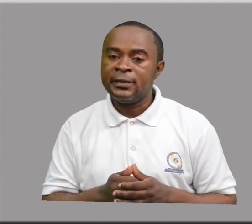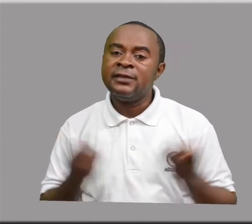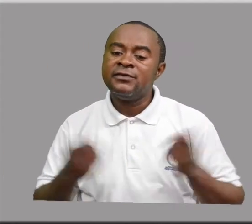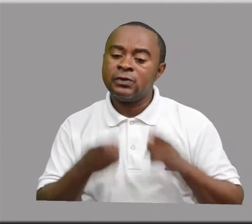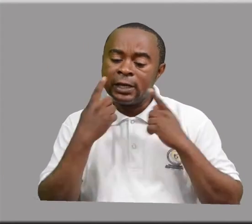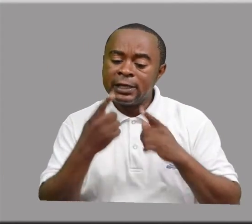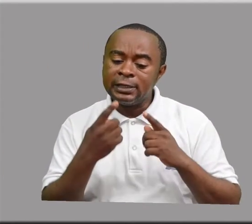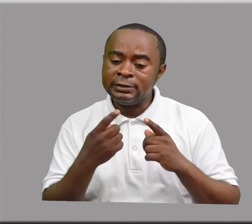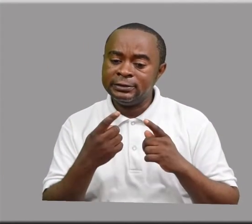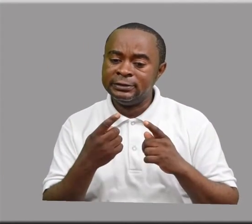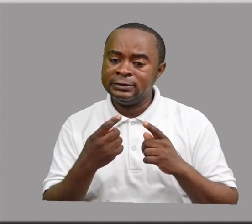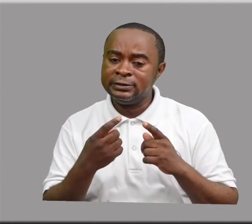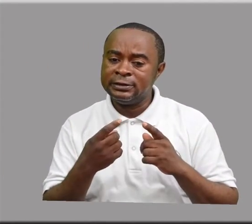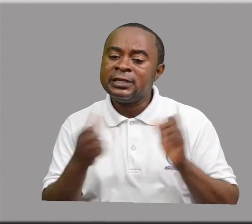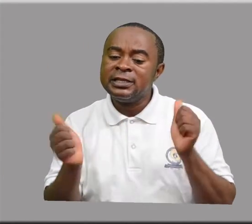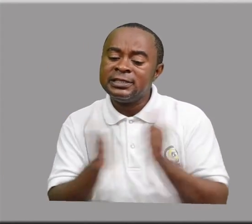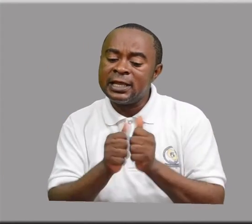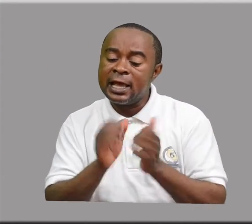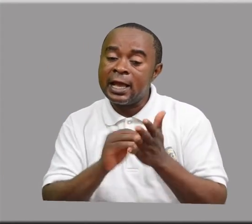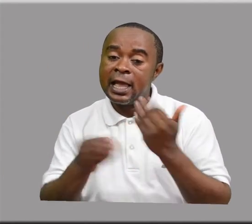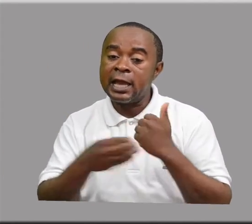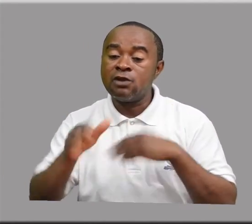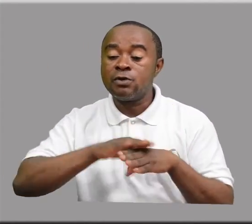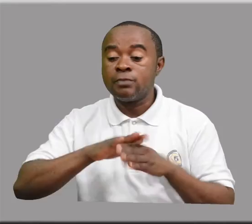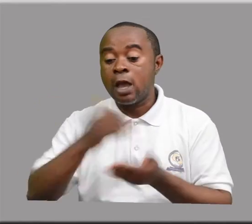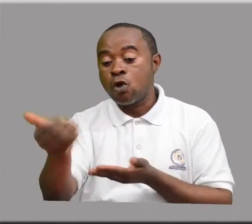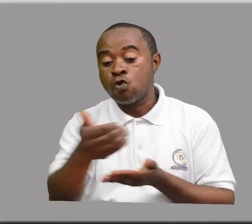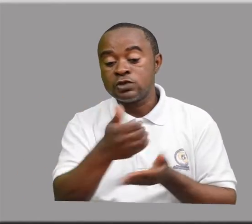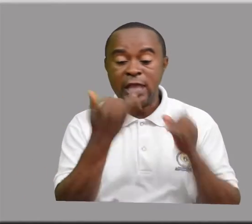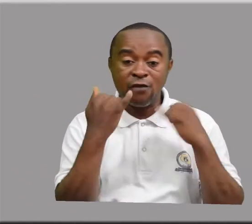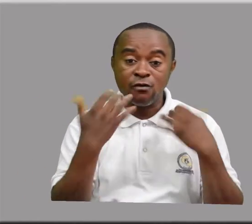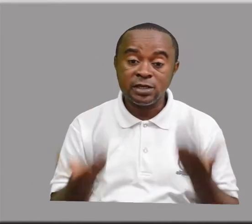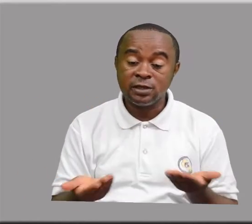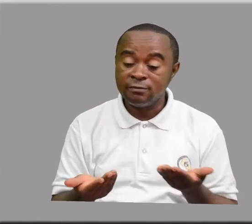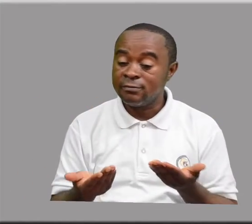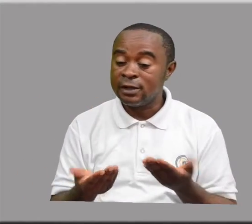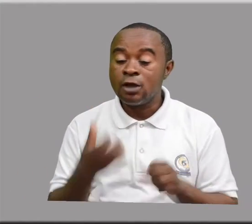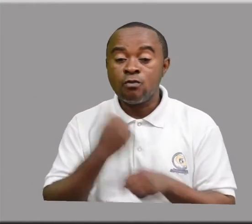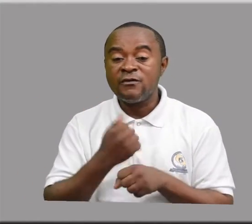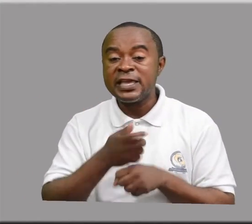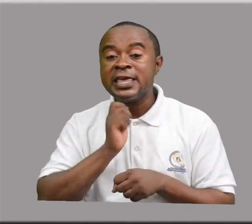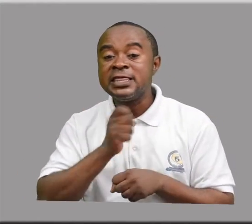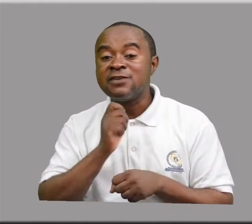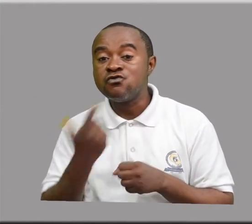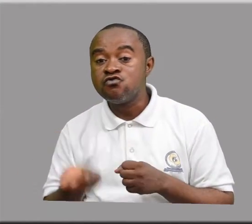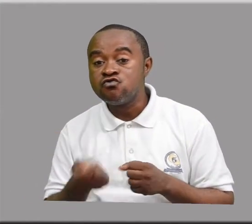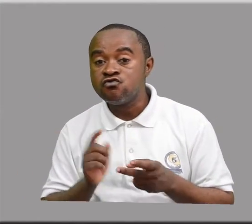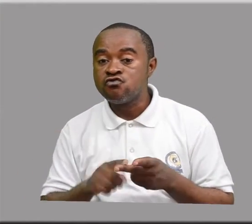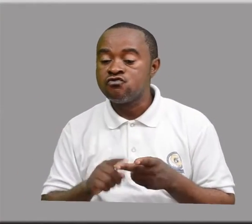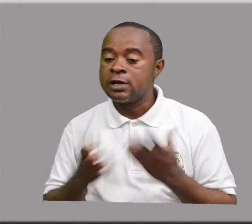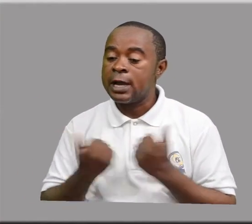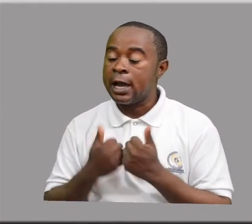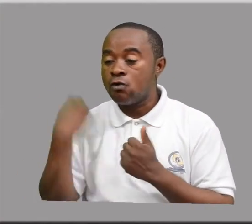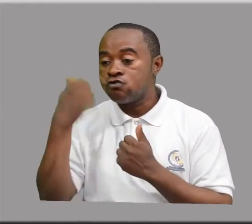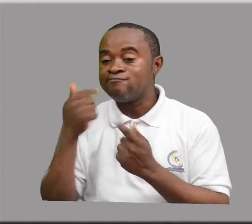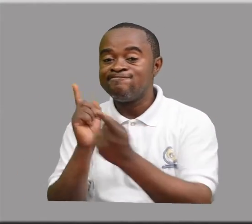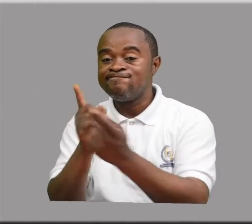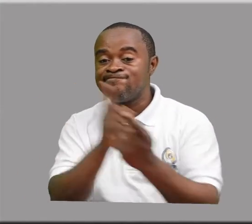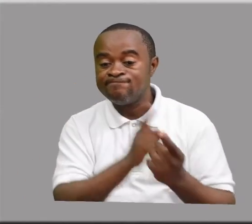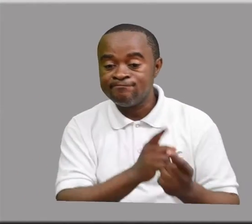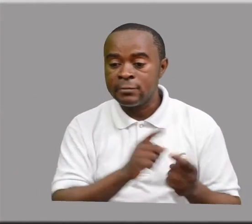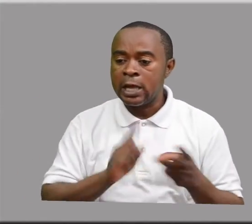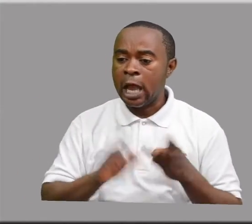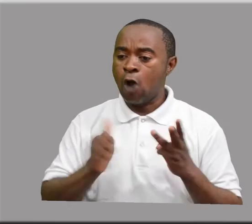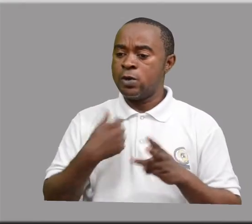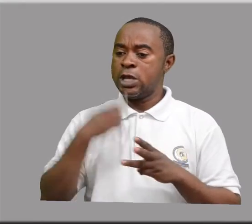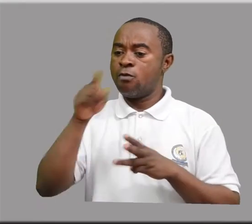instruments that you are going to use to collect the information? Is it the interview? Are they the questionnaire? Are you going